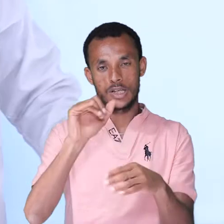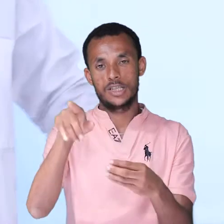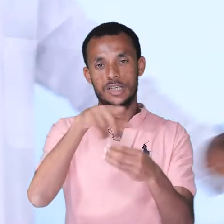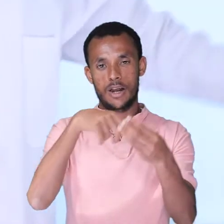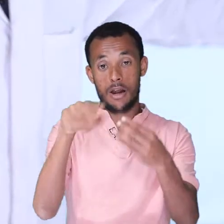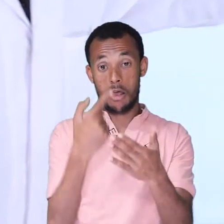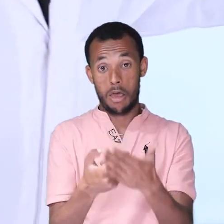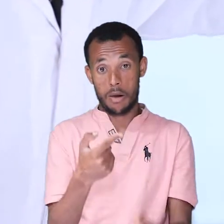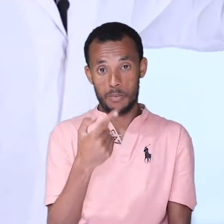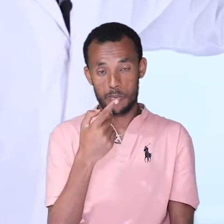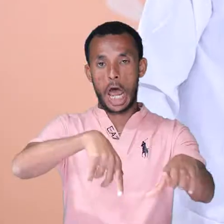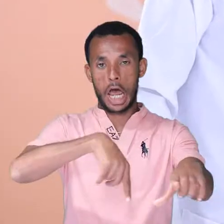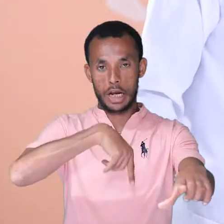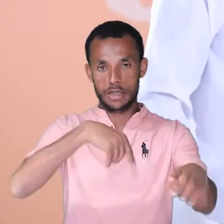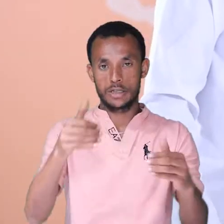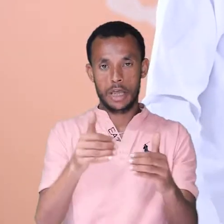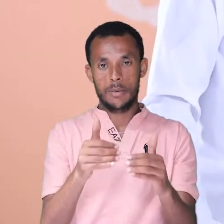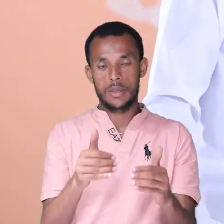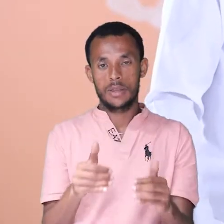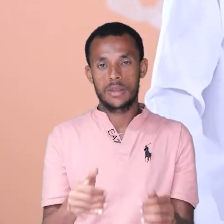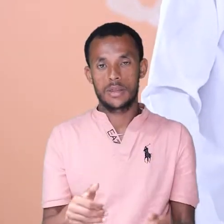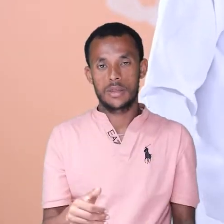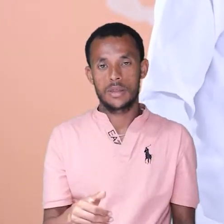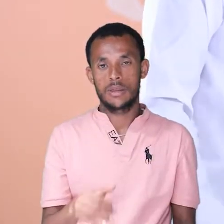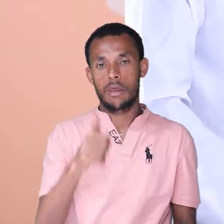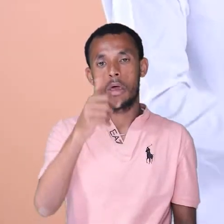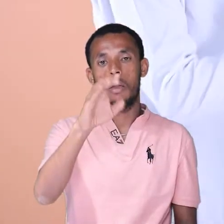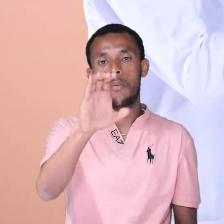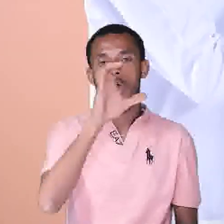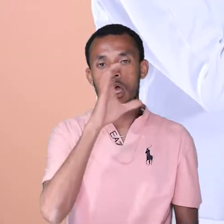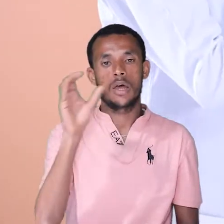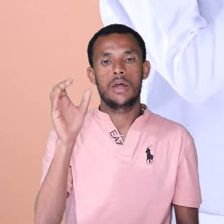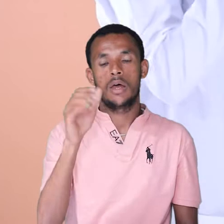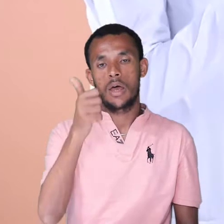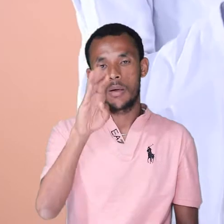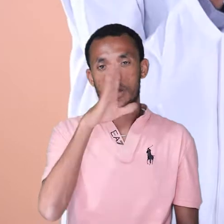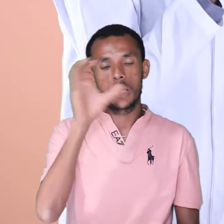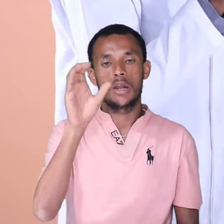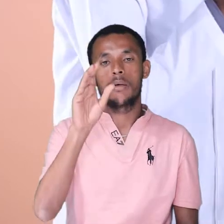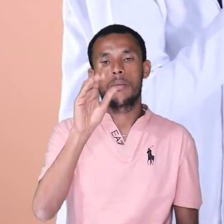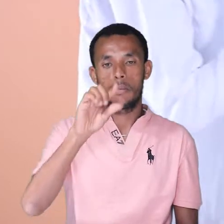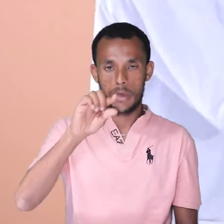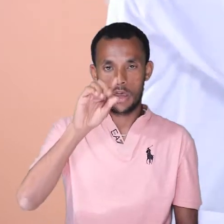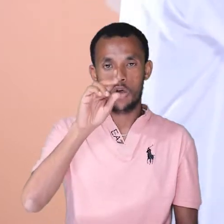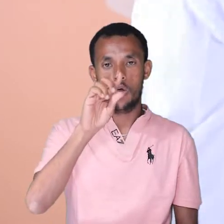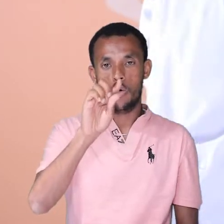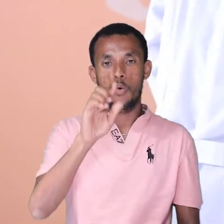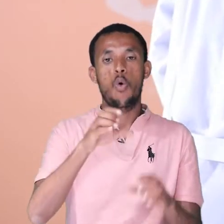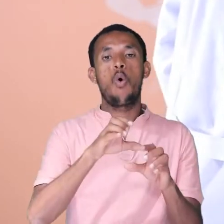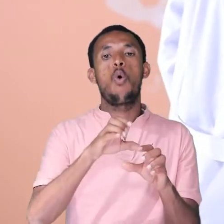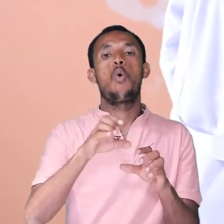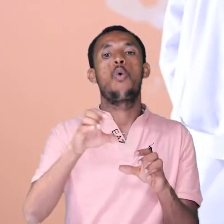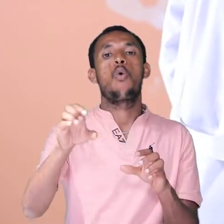circles here. There is this line segments AB and PQ are chords of a circle. That